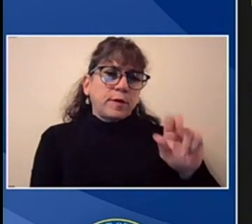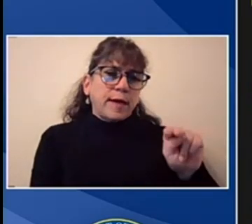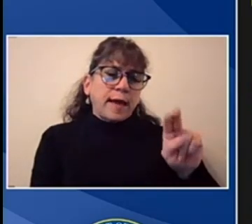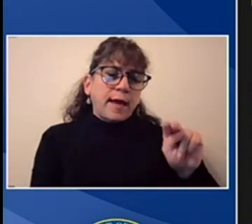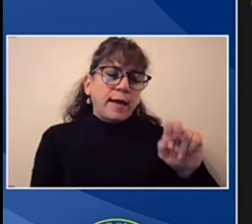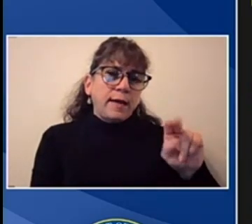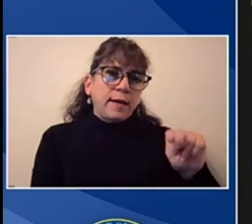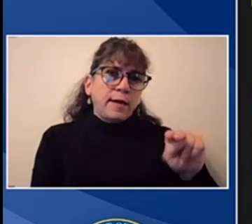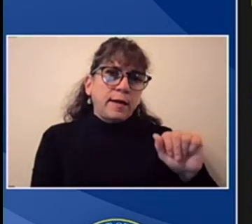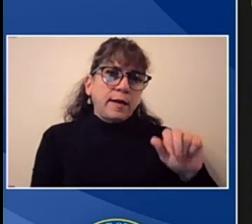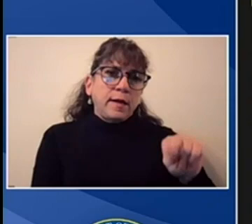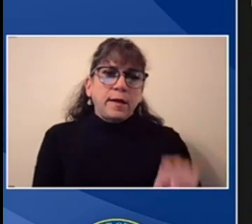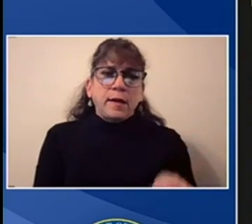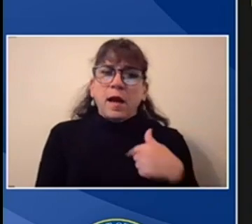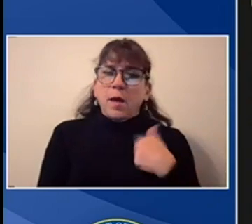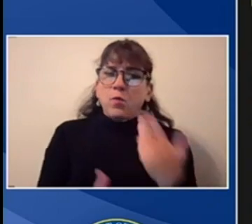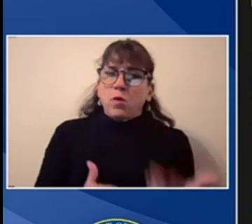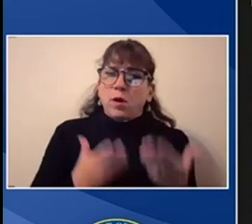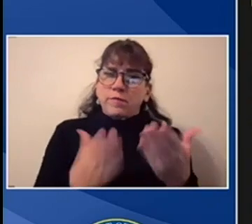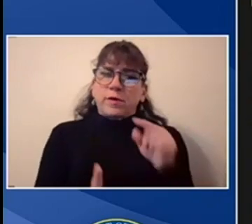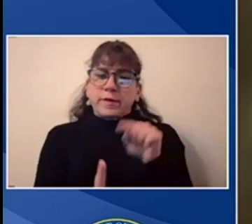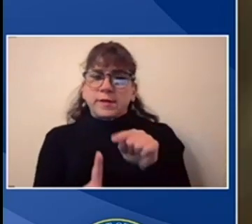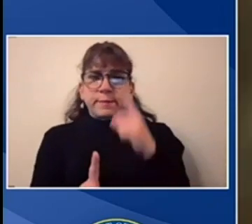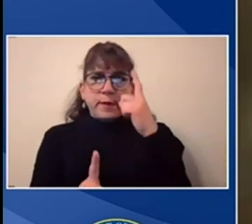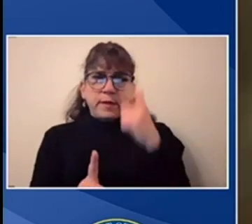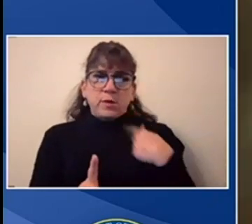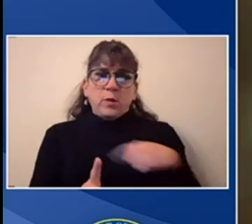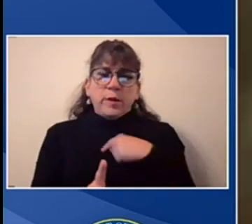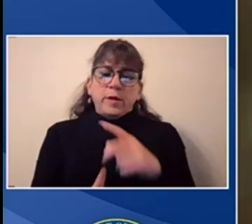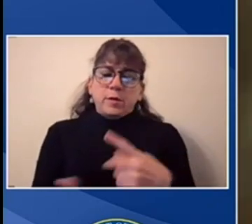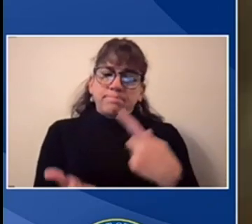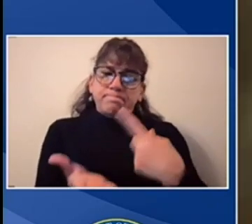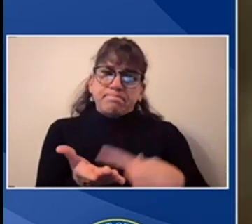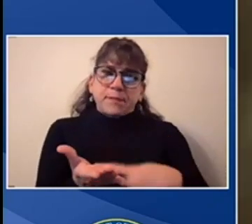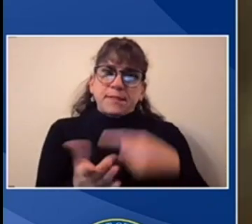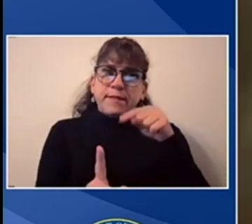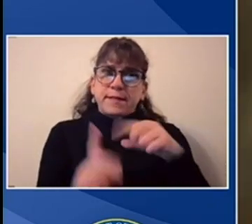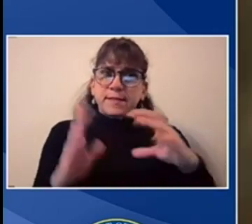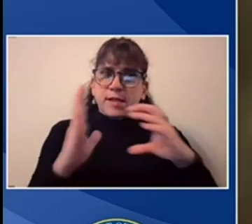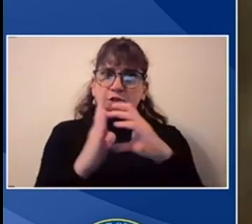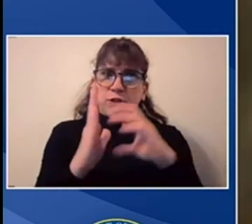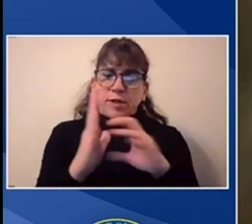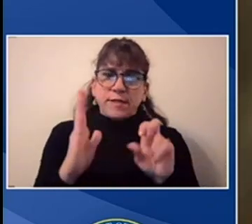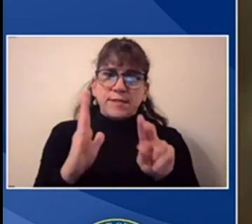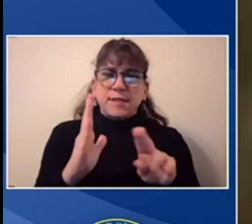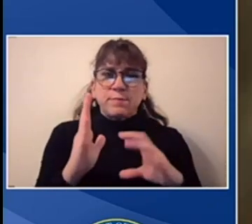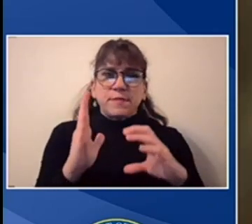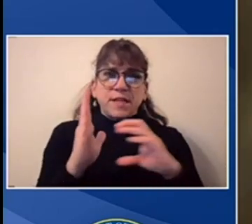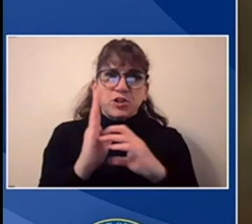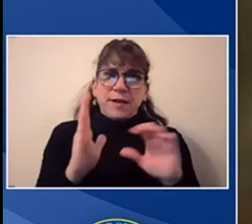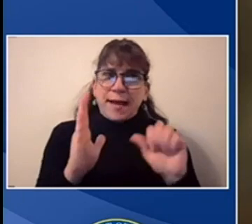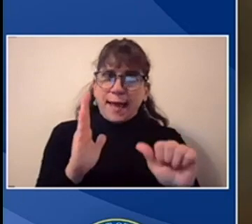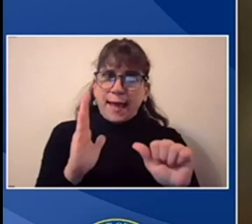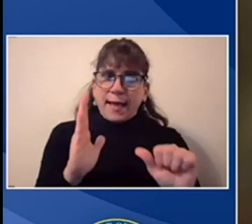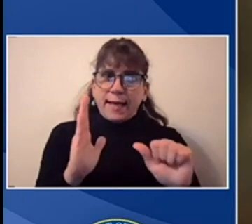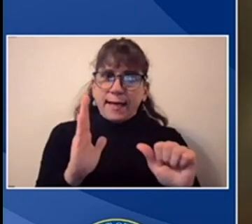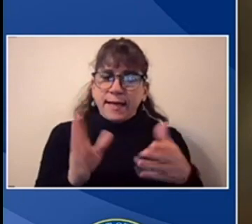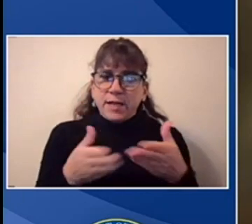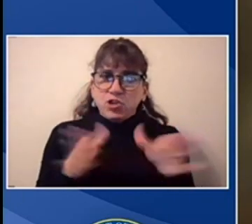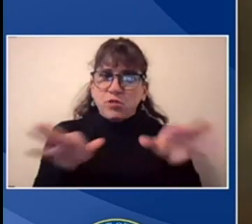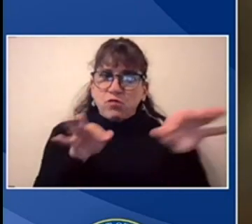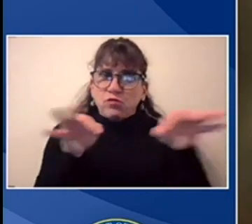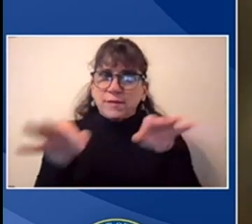Yeah, I'll just offer this, I think, since we're talking about sort of this section and particularly subsection A, which is sort of a general